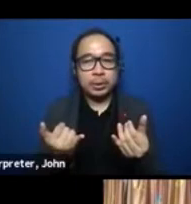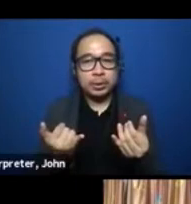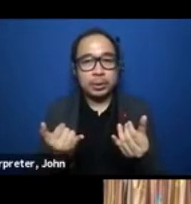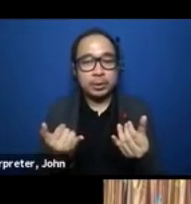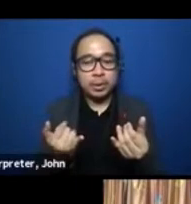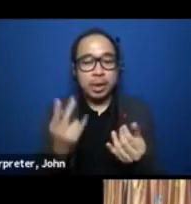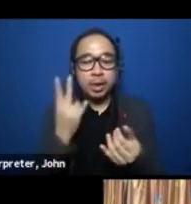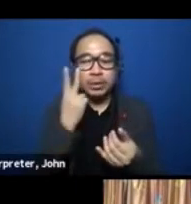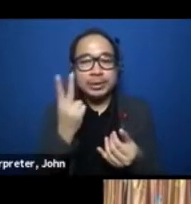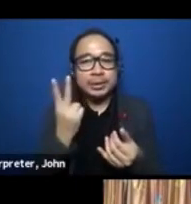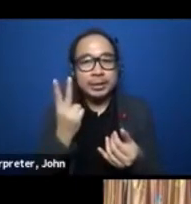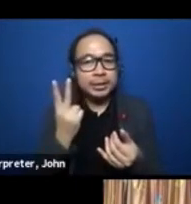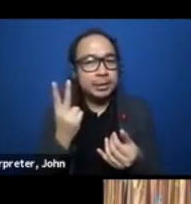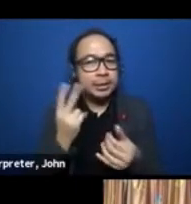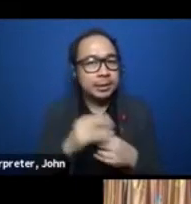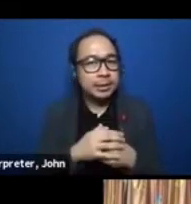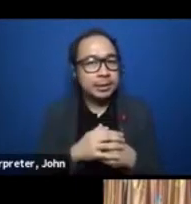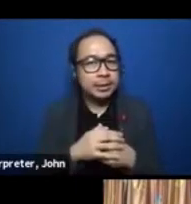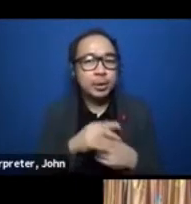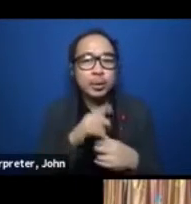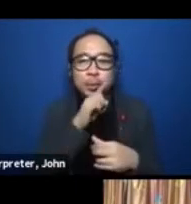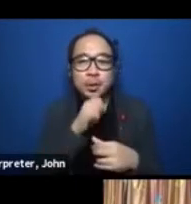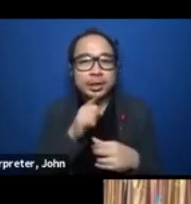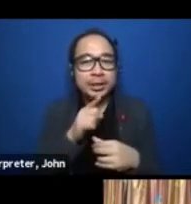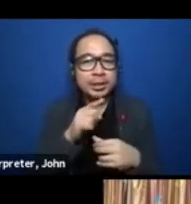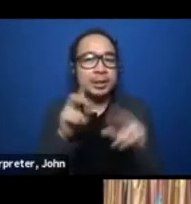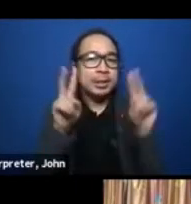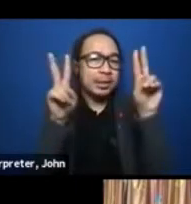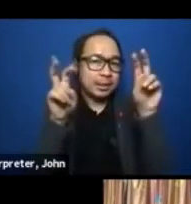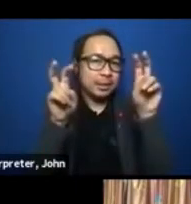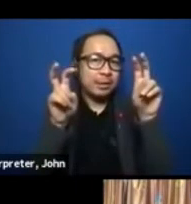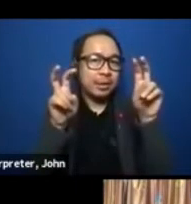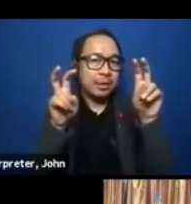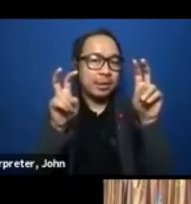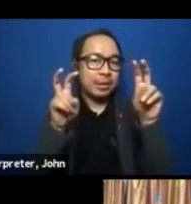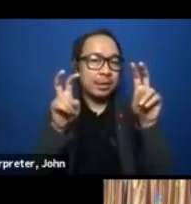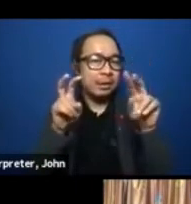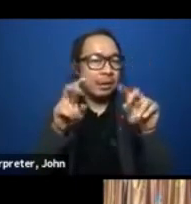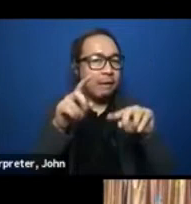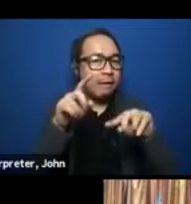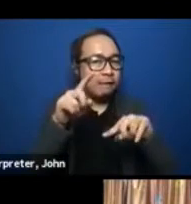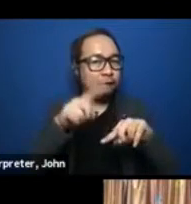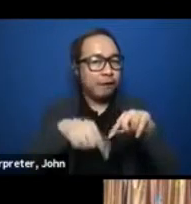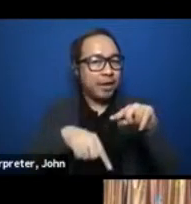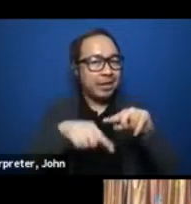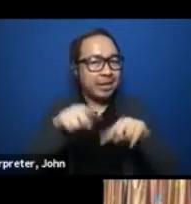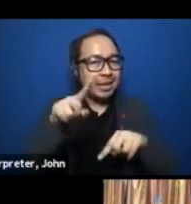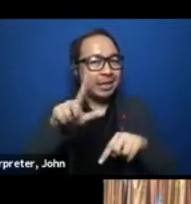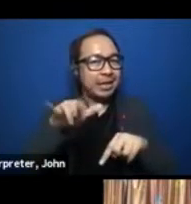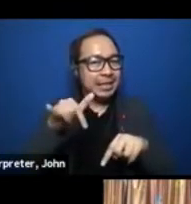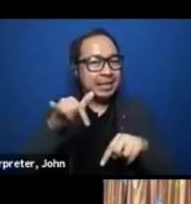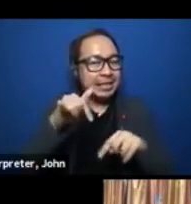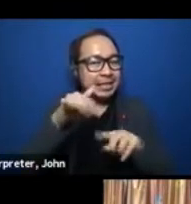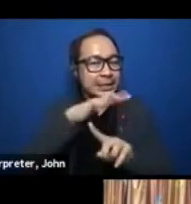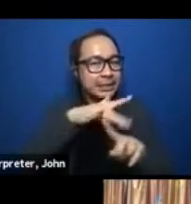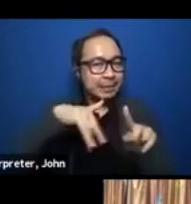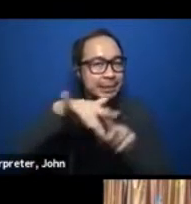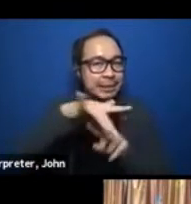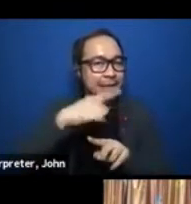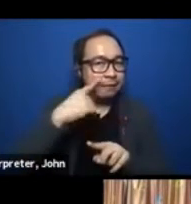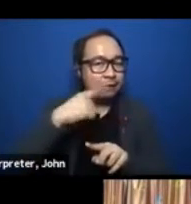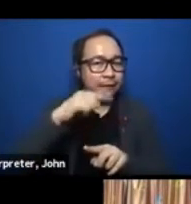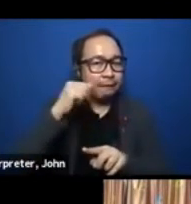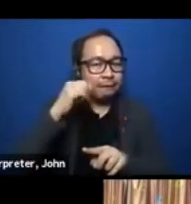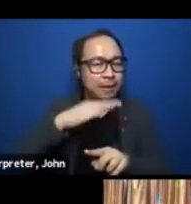very friendly, what we call friendly services for the female sex worker. So that's